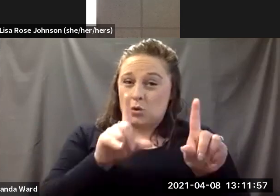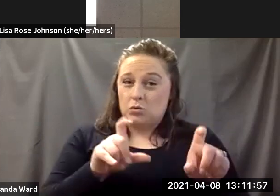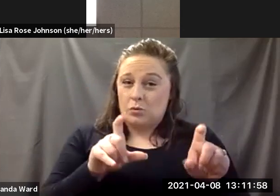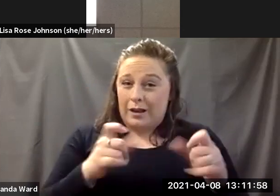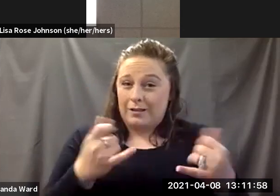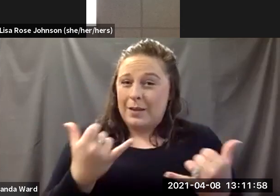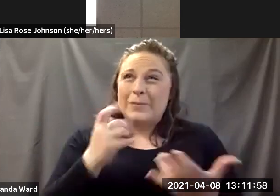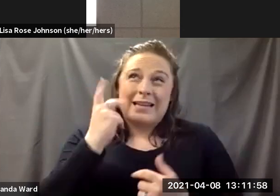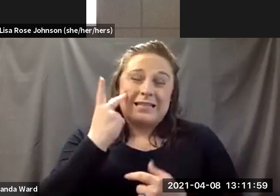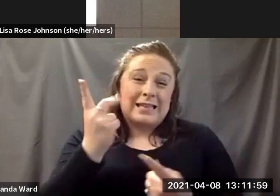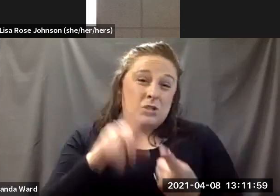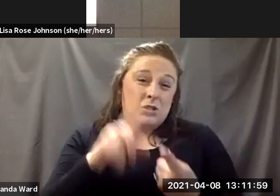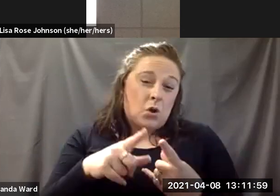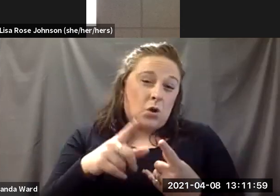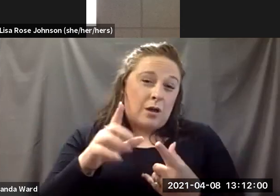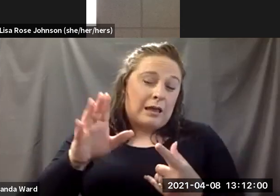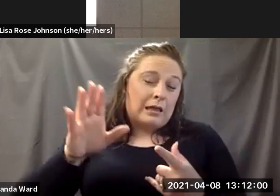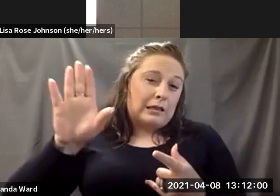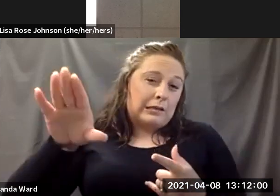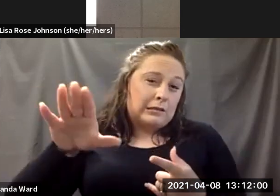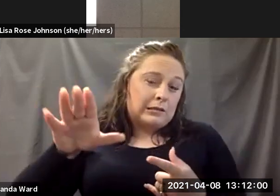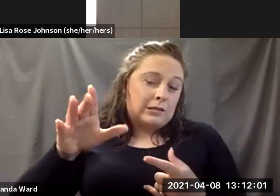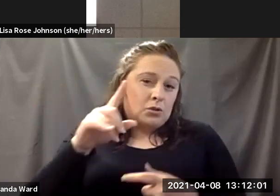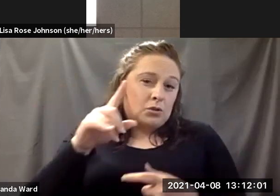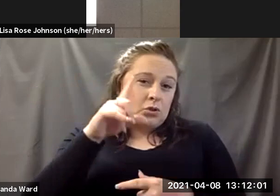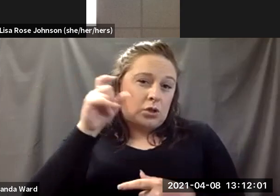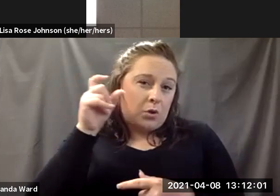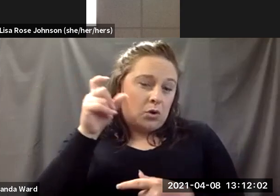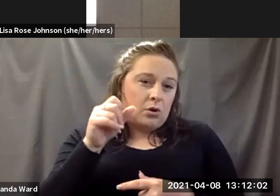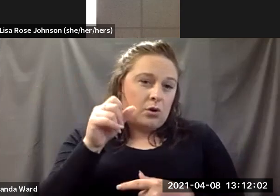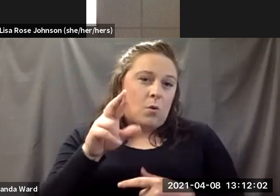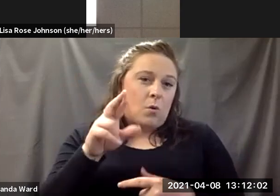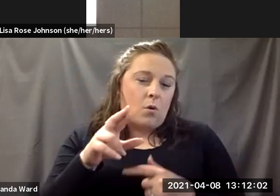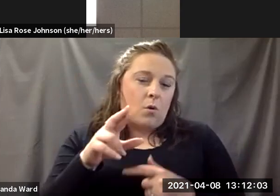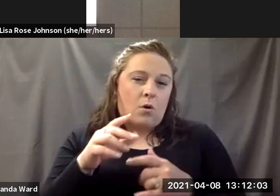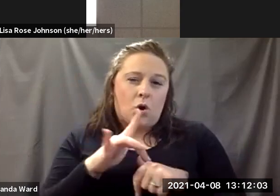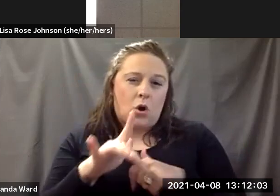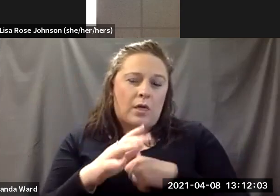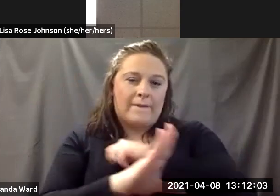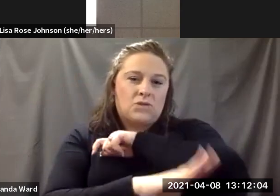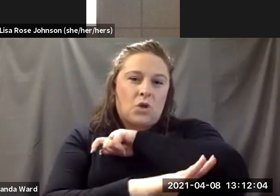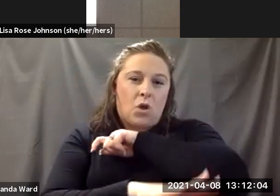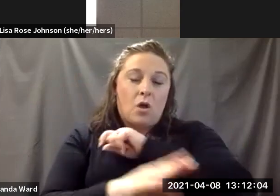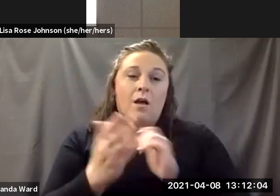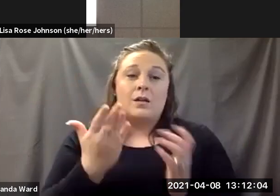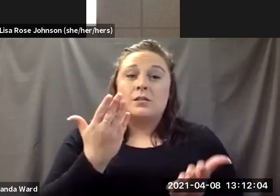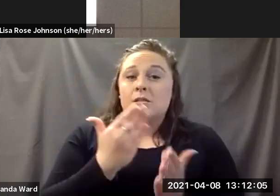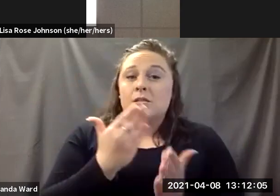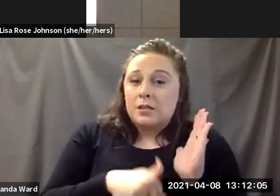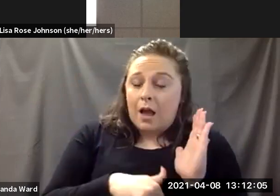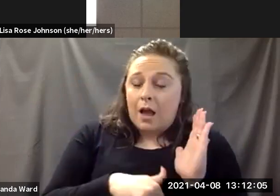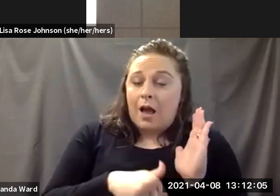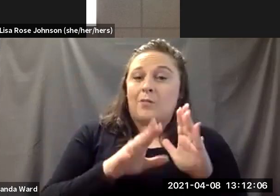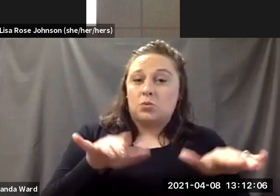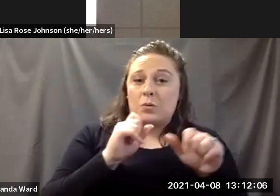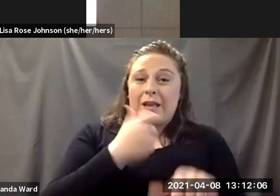that until maybe late this summer or even early this fall. So it's possible some children will be vaccinated in time for school,